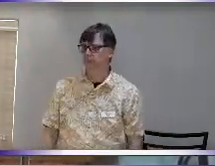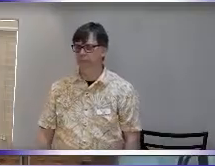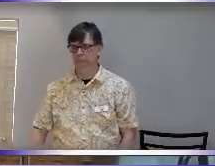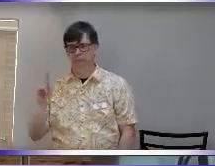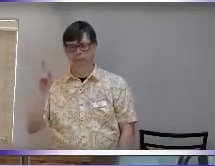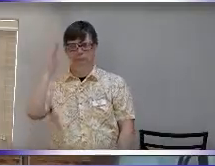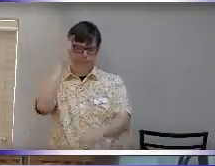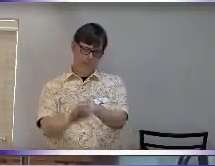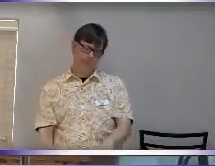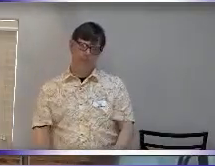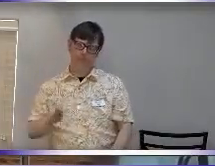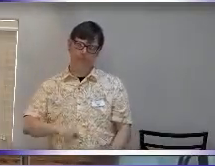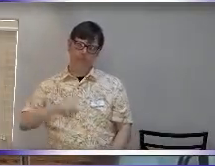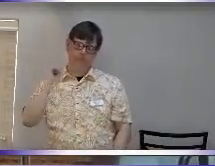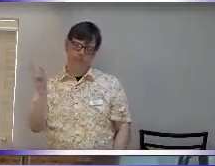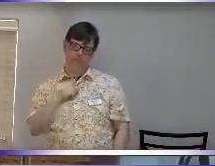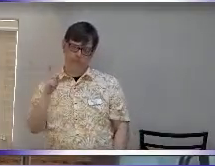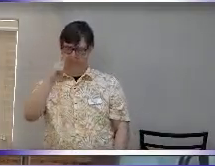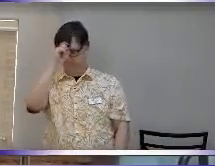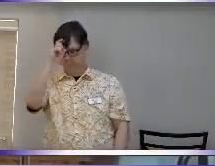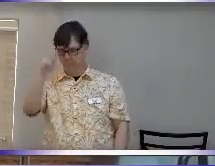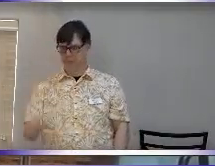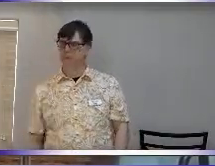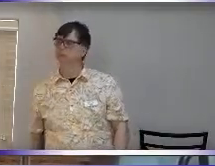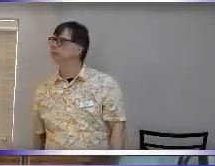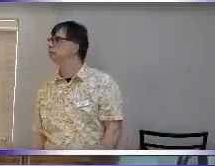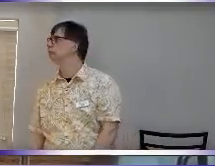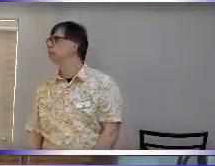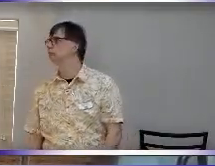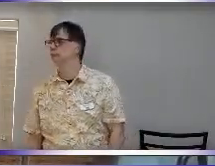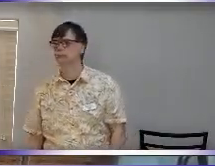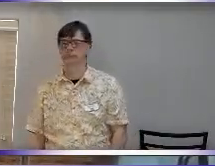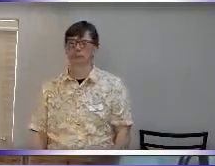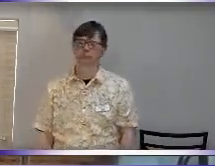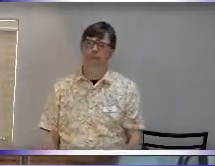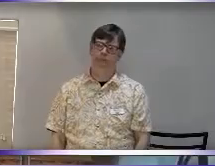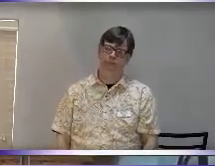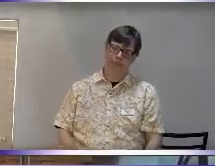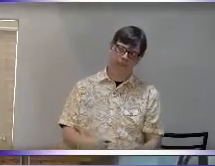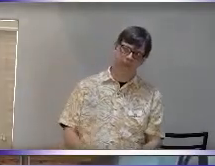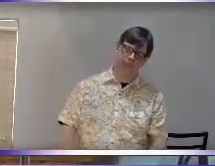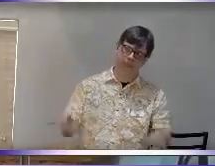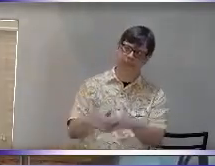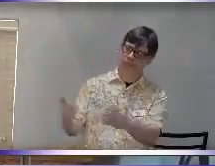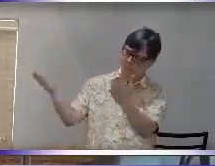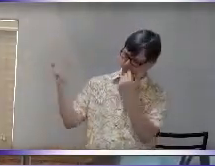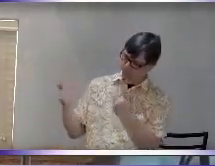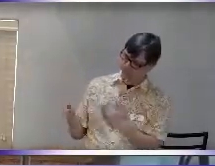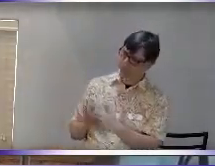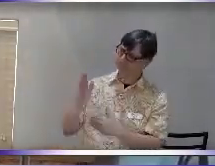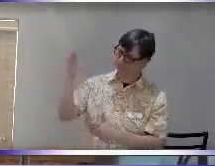first half of the semester, I'm the only one asking questions, you know. And I'm thinking, oh, midterm's coming up, what's gonna